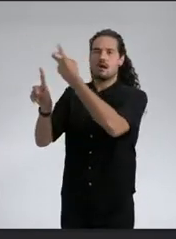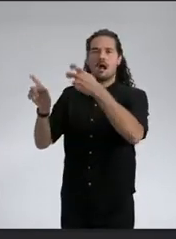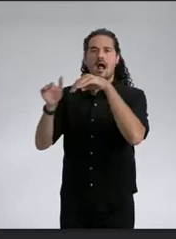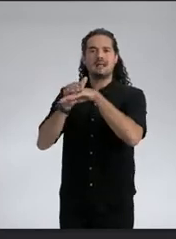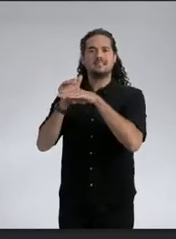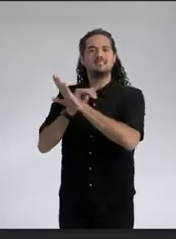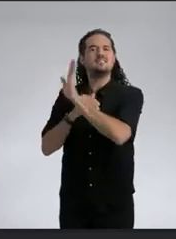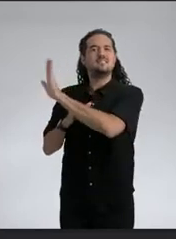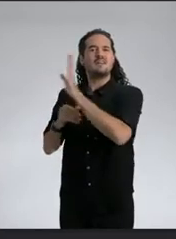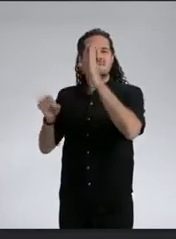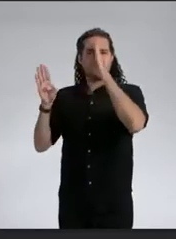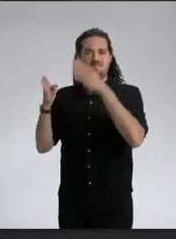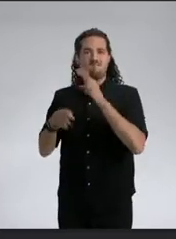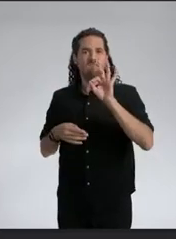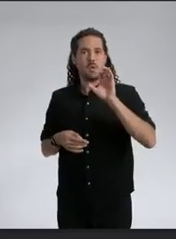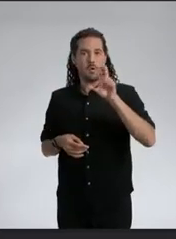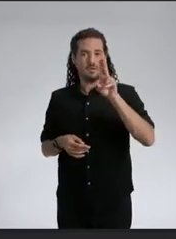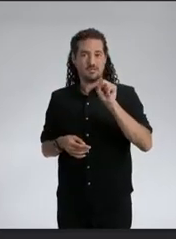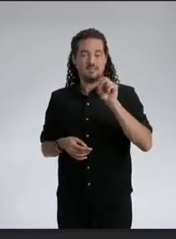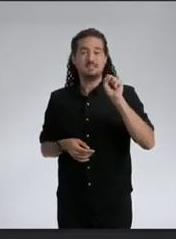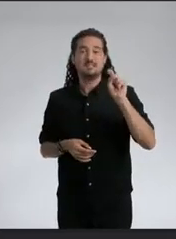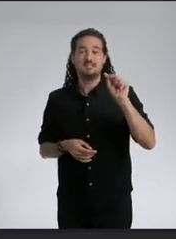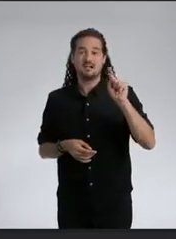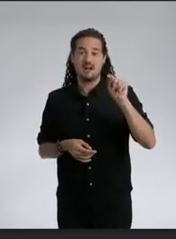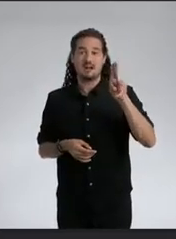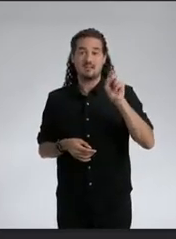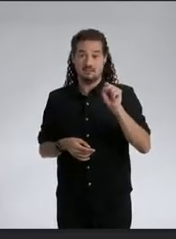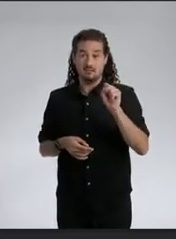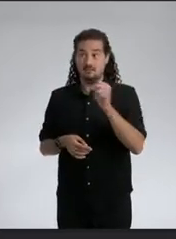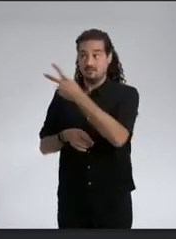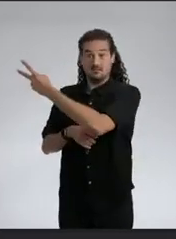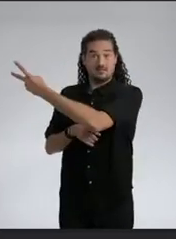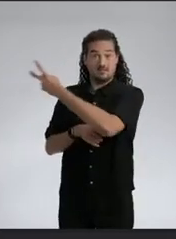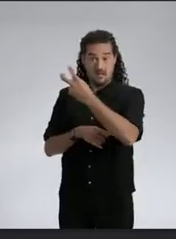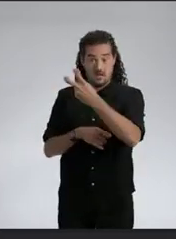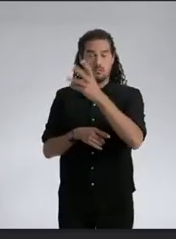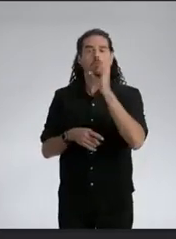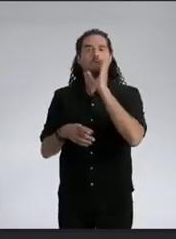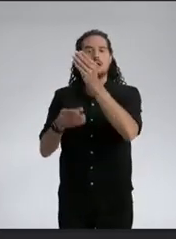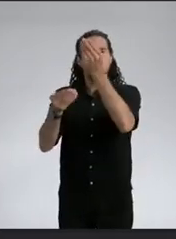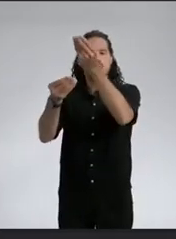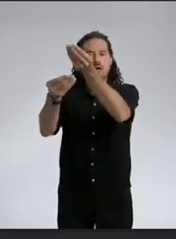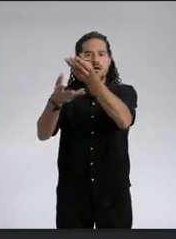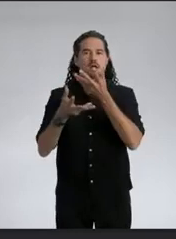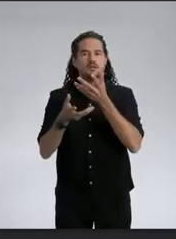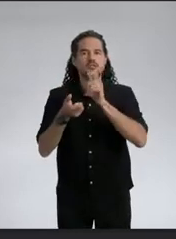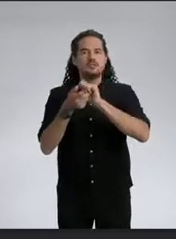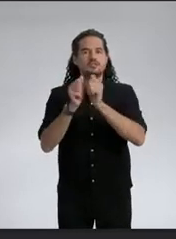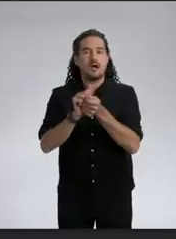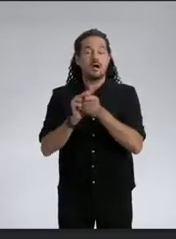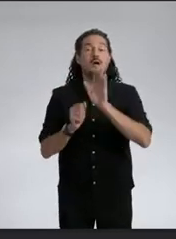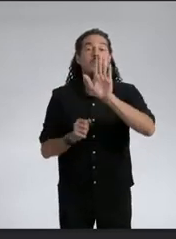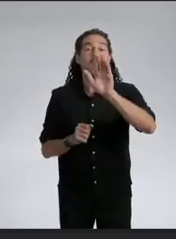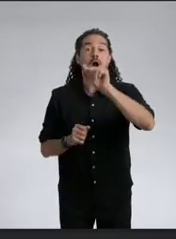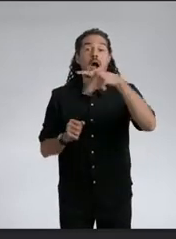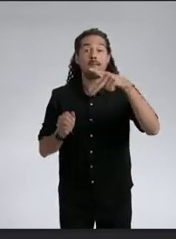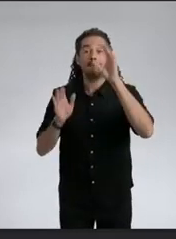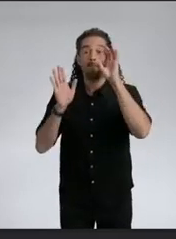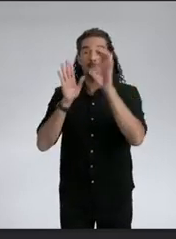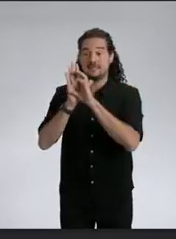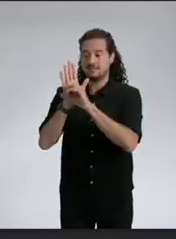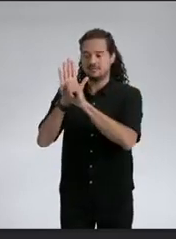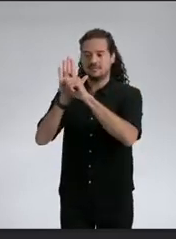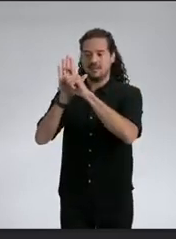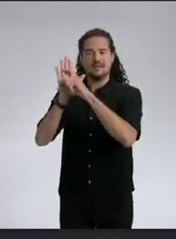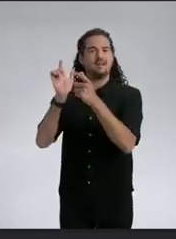status. If granted, the system will inform your app when it changes, so your app can keep its status in sync with the rest of the